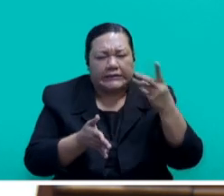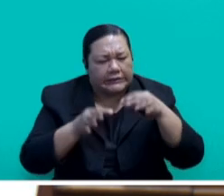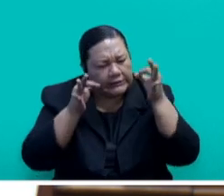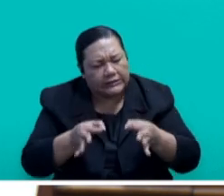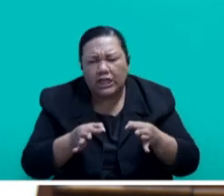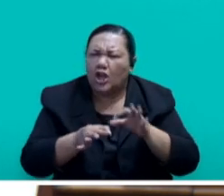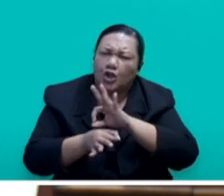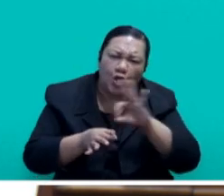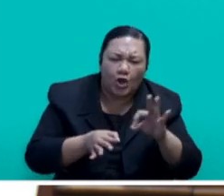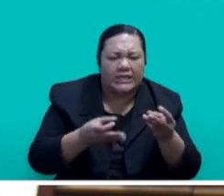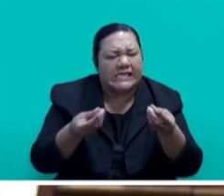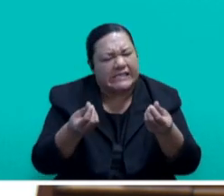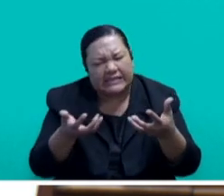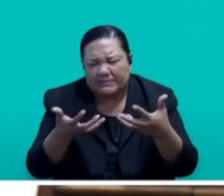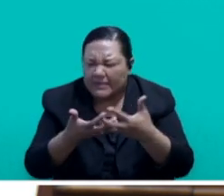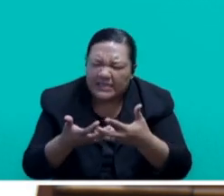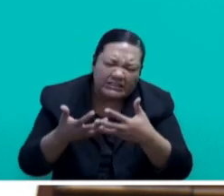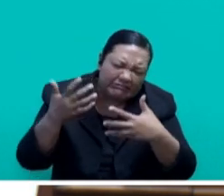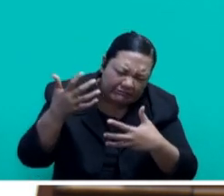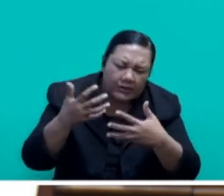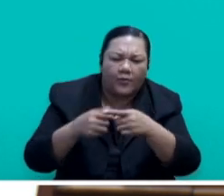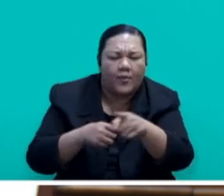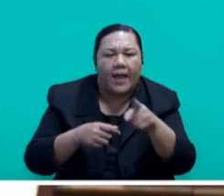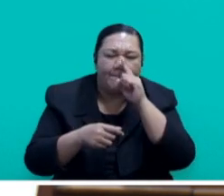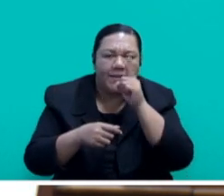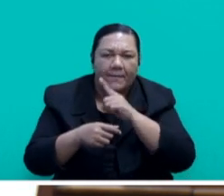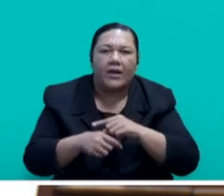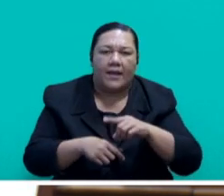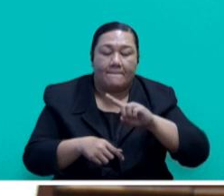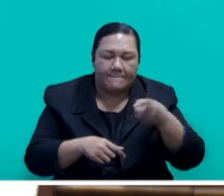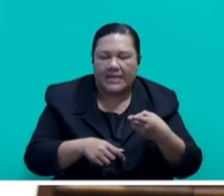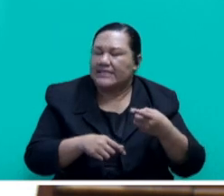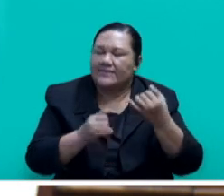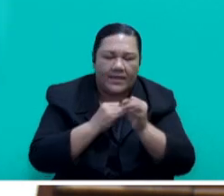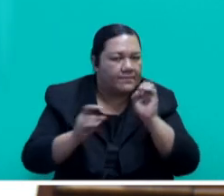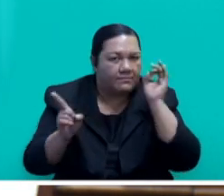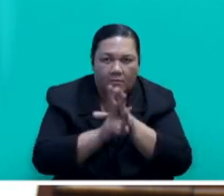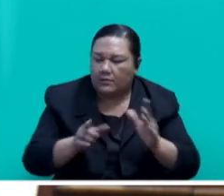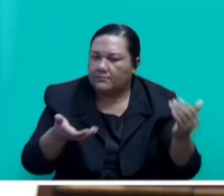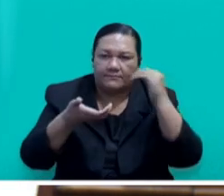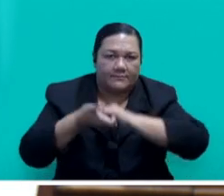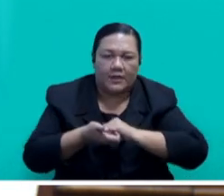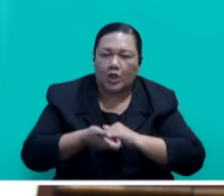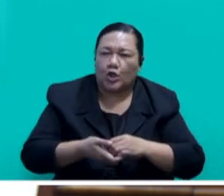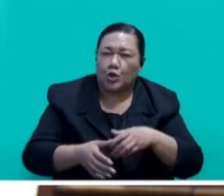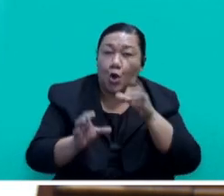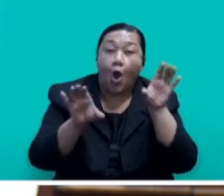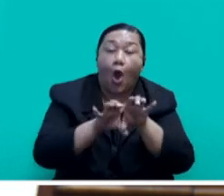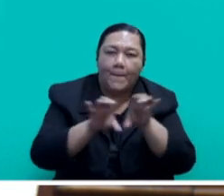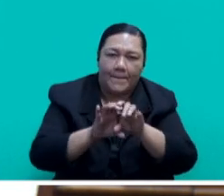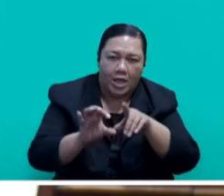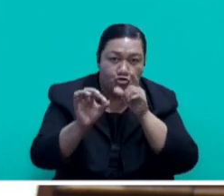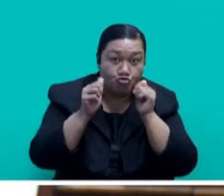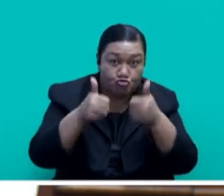people. These decisions are deemed necessary for the common good of our citizens and